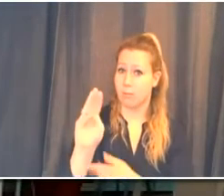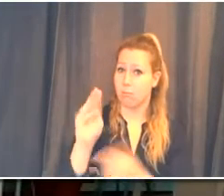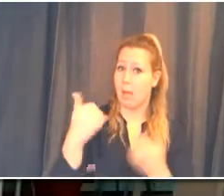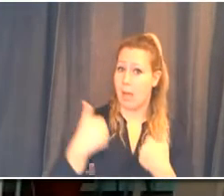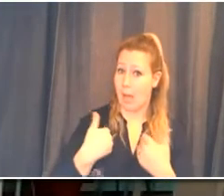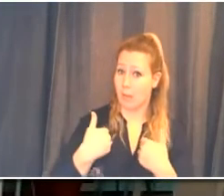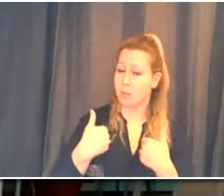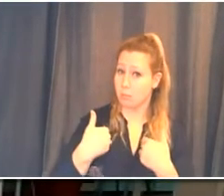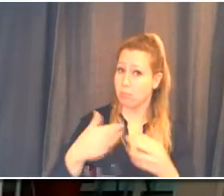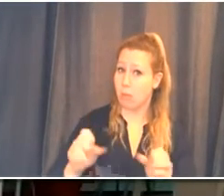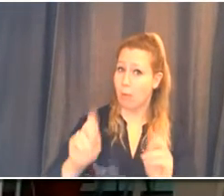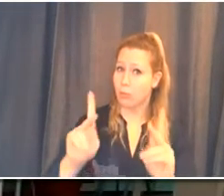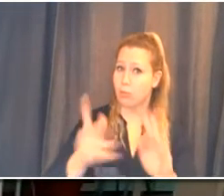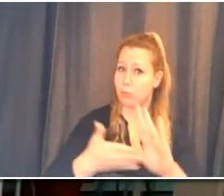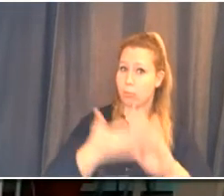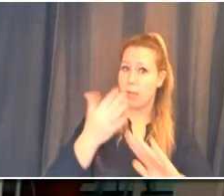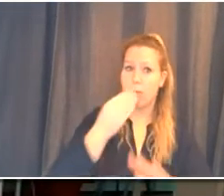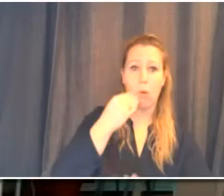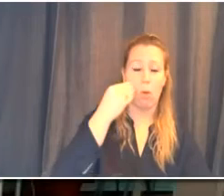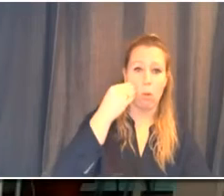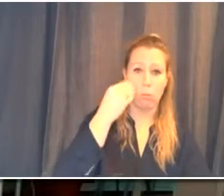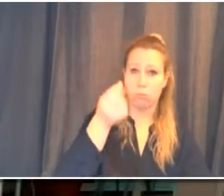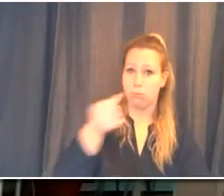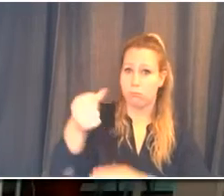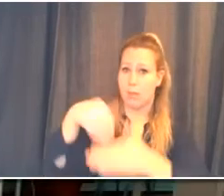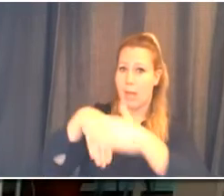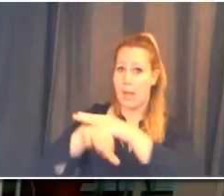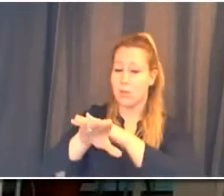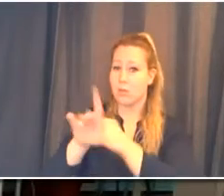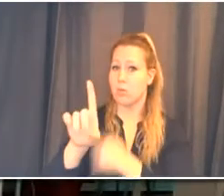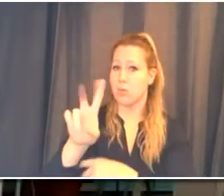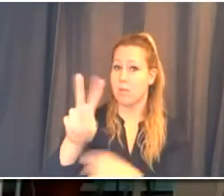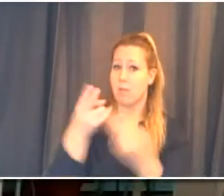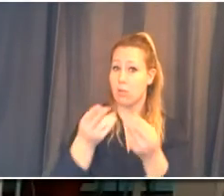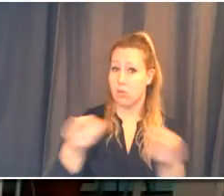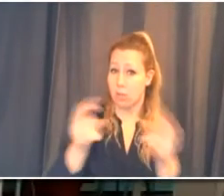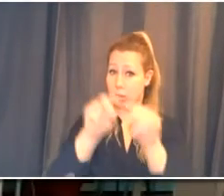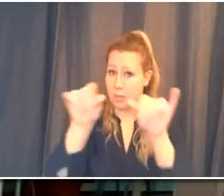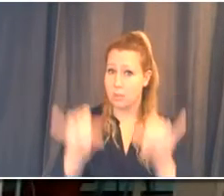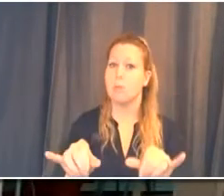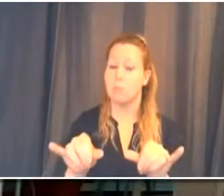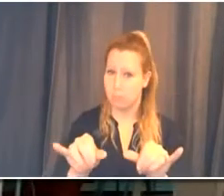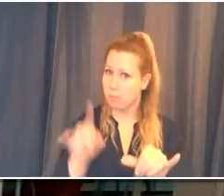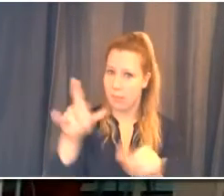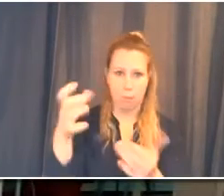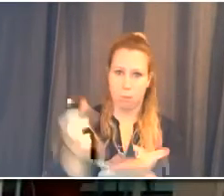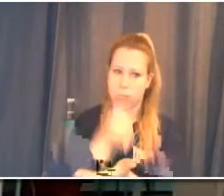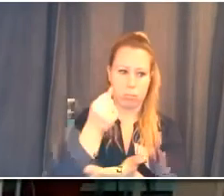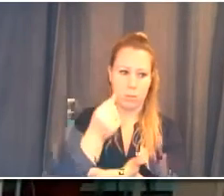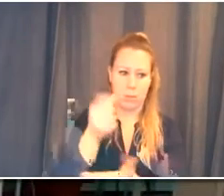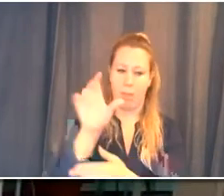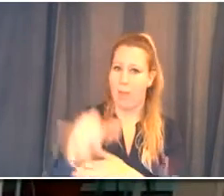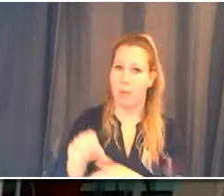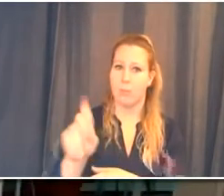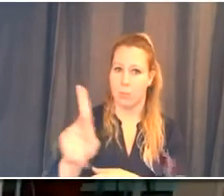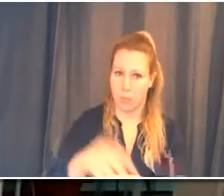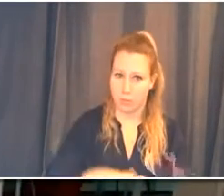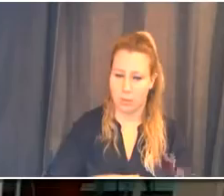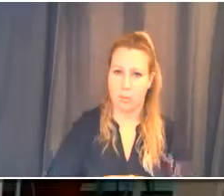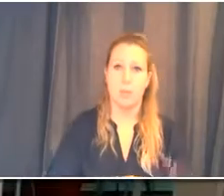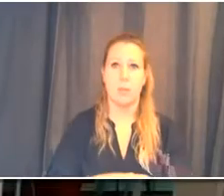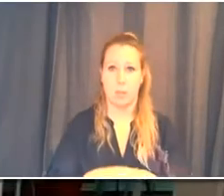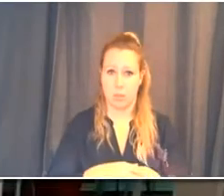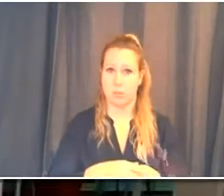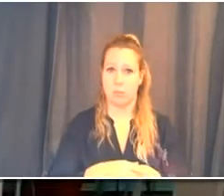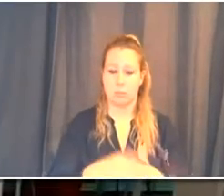provided um as guidance to our providers it's posted on the Doh website um and certainly happy to answer any questions so